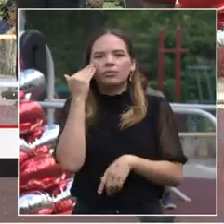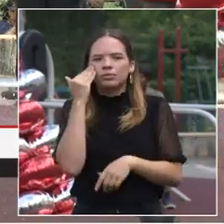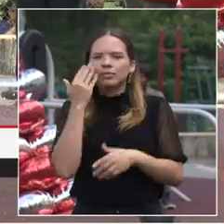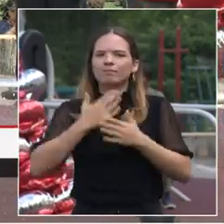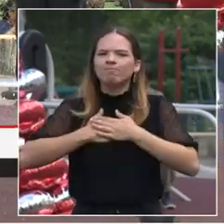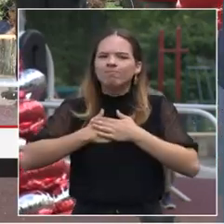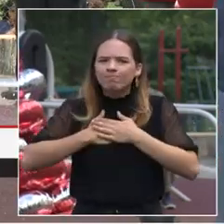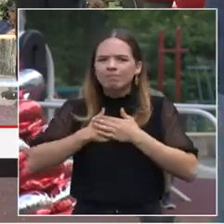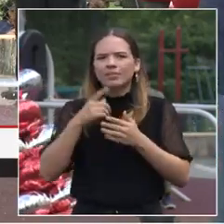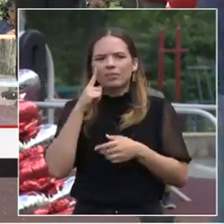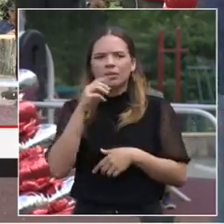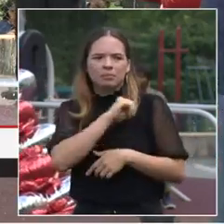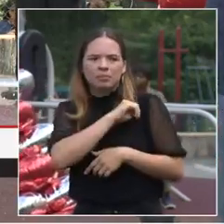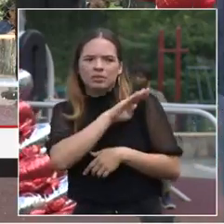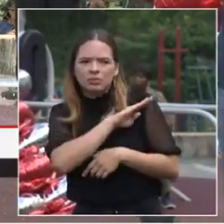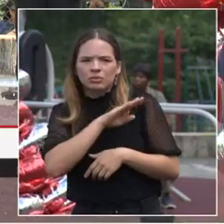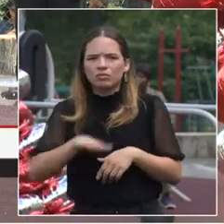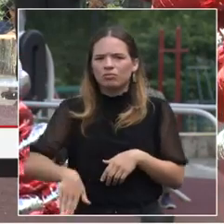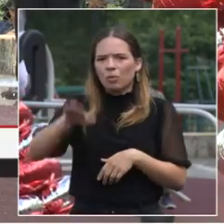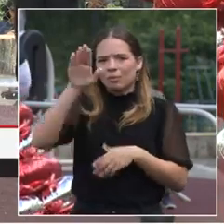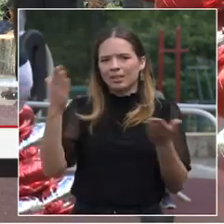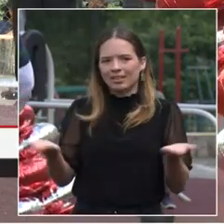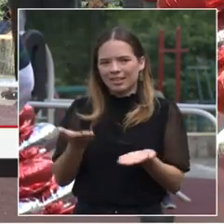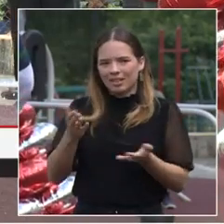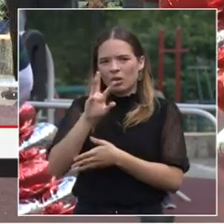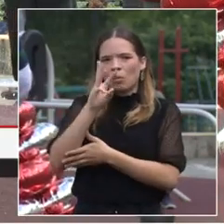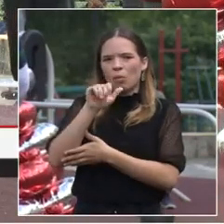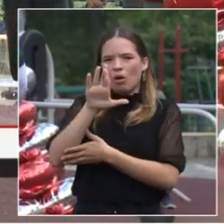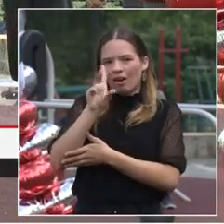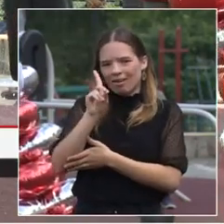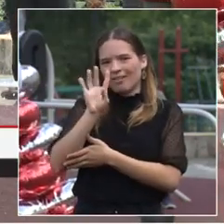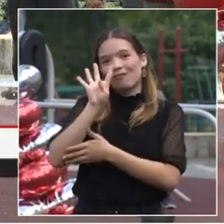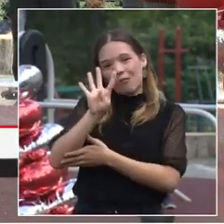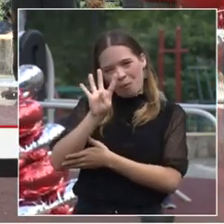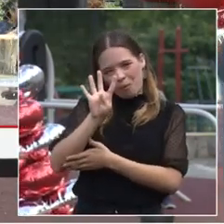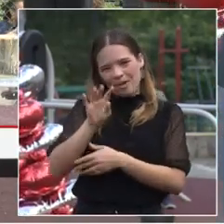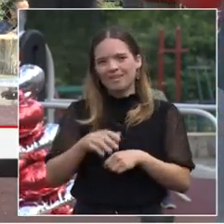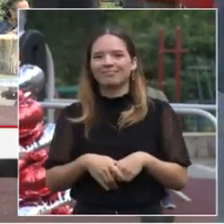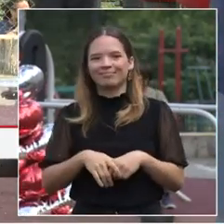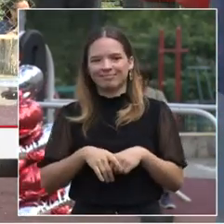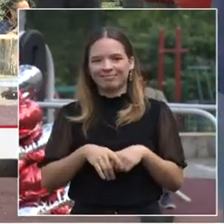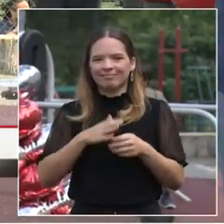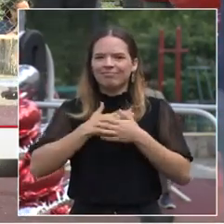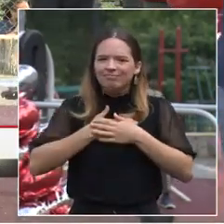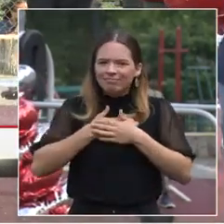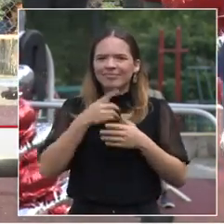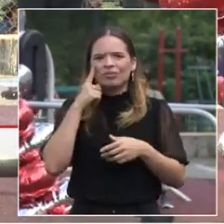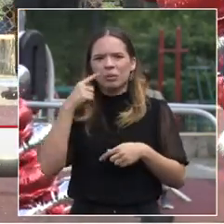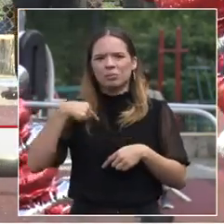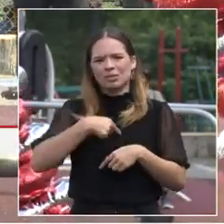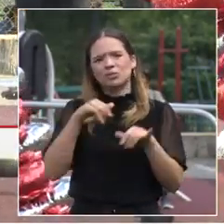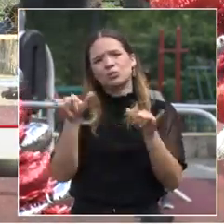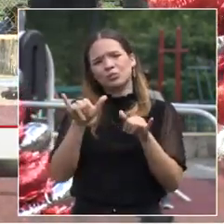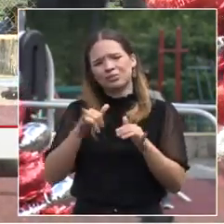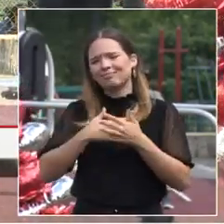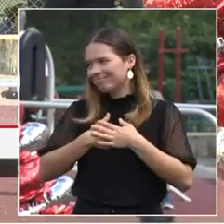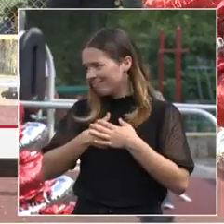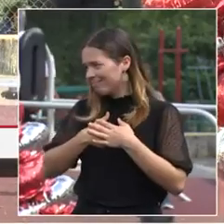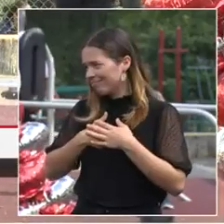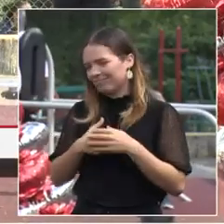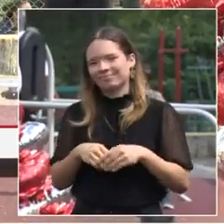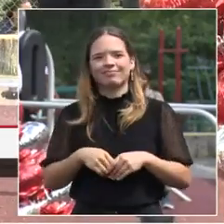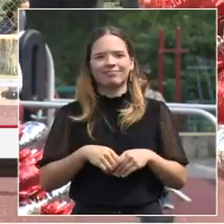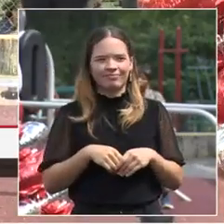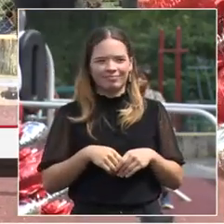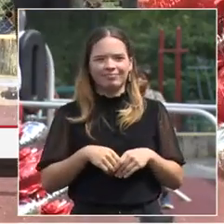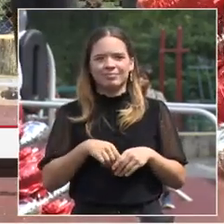heart. Having grown up here in Ward 4 as well on Kennedy Street is near and dear to my heart. And so this is a resource for our seniors to